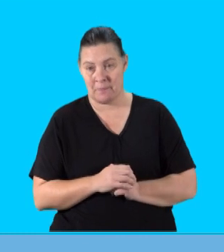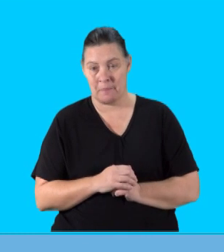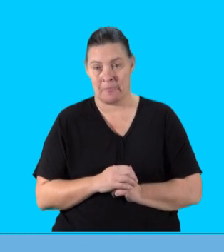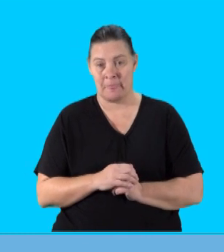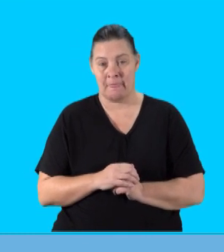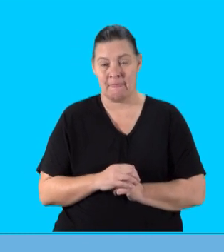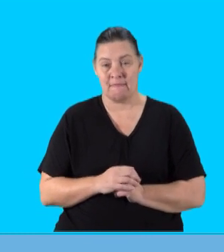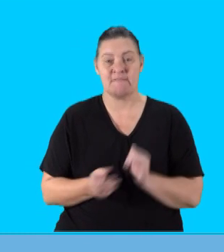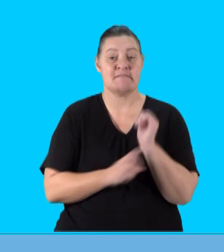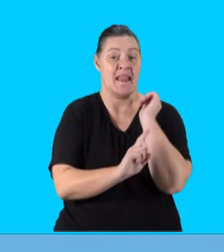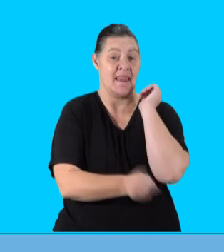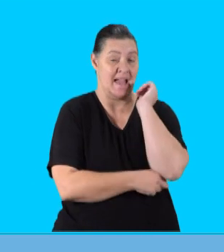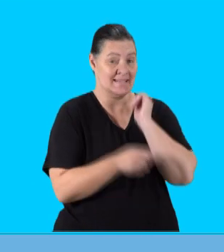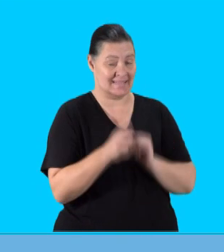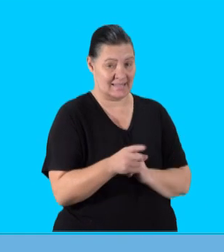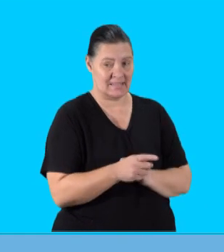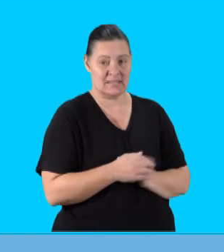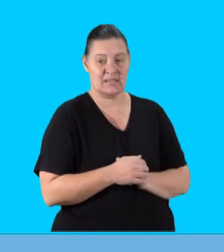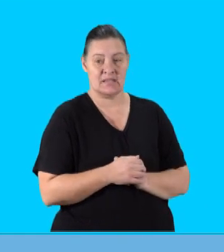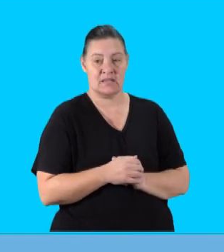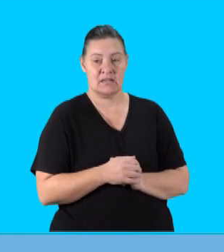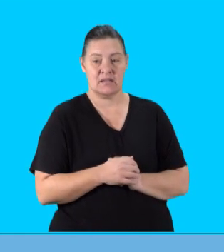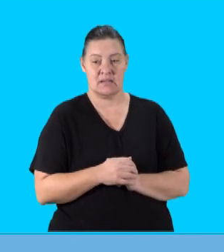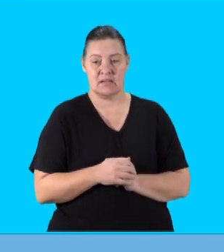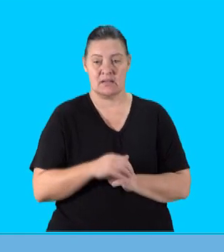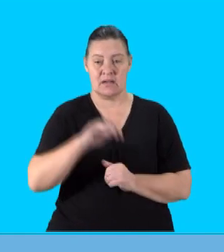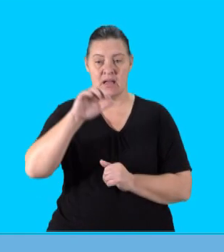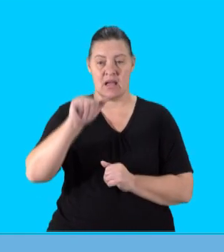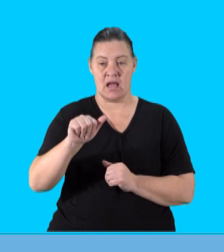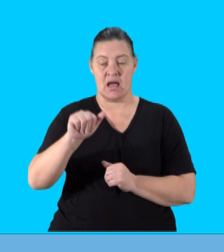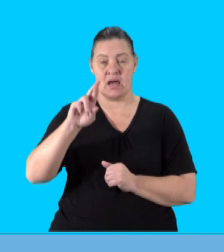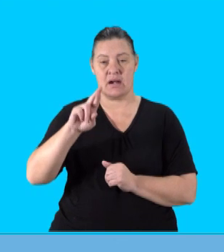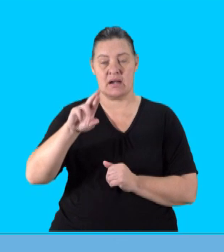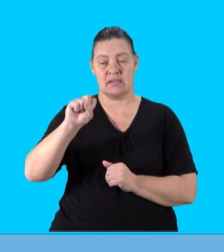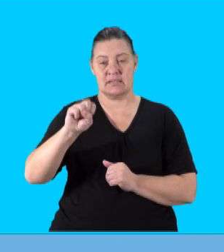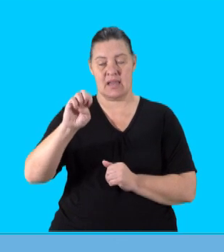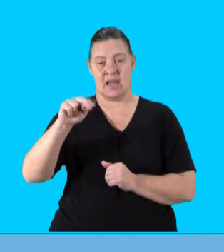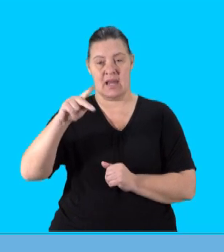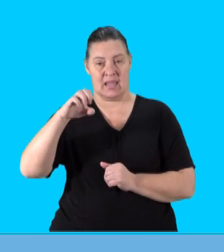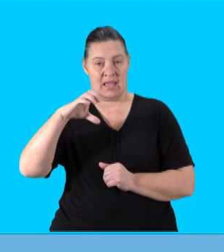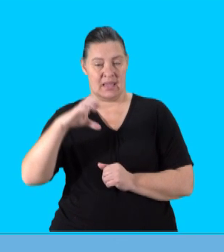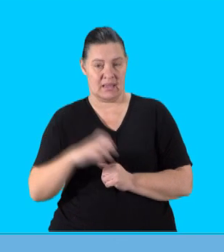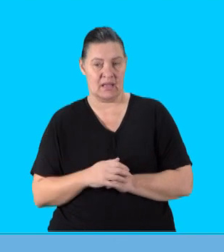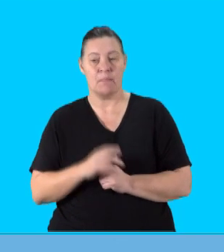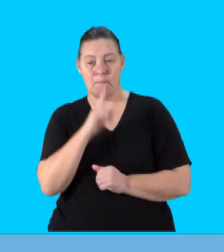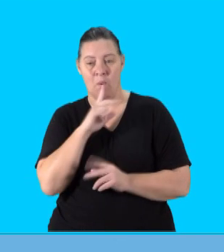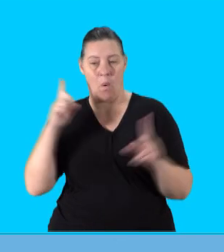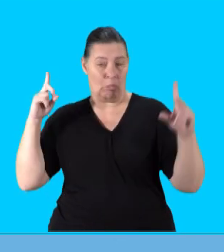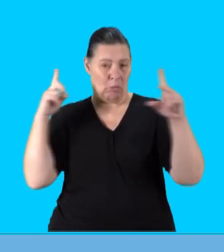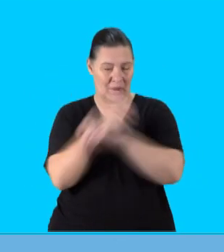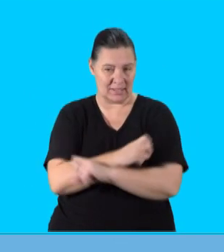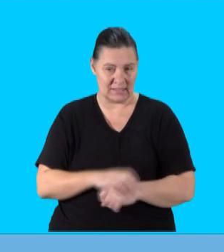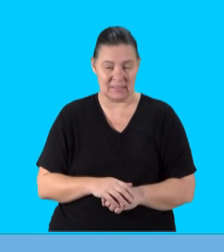And then the last one, arsenic. Arsenic. we are getting a bit more and more